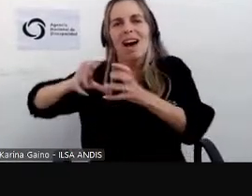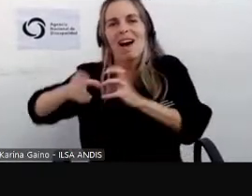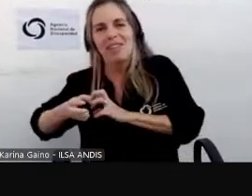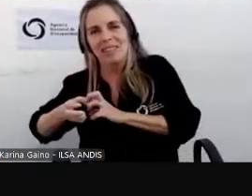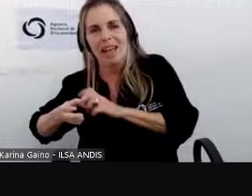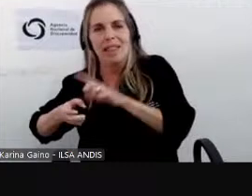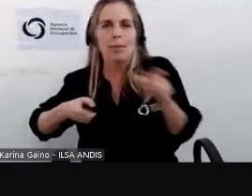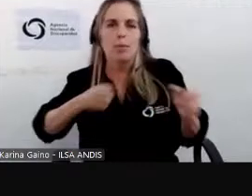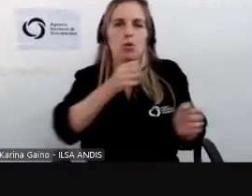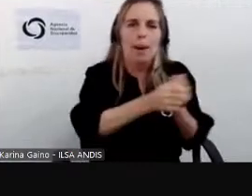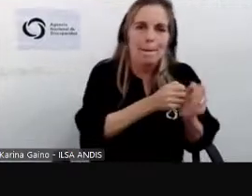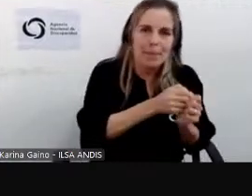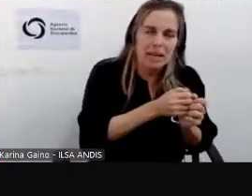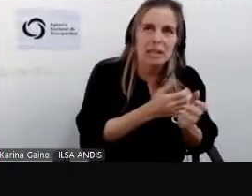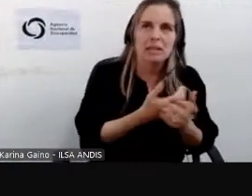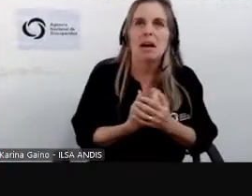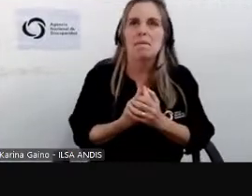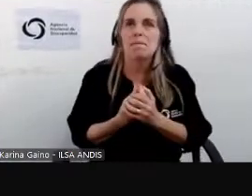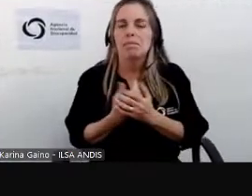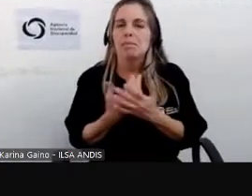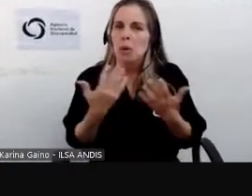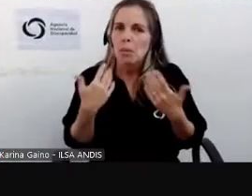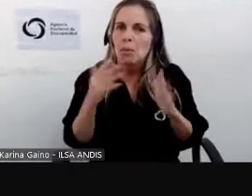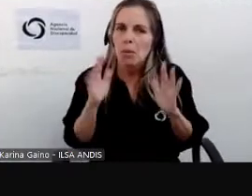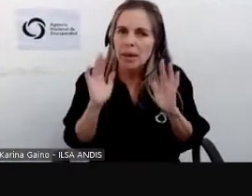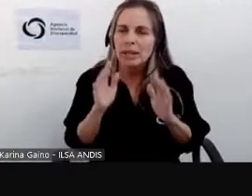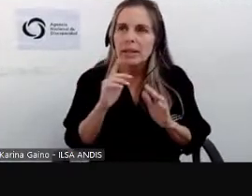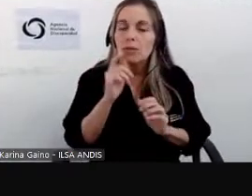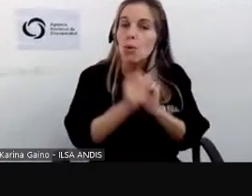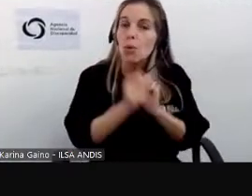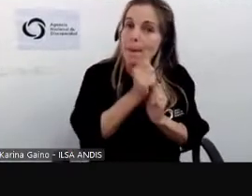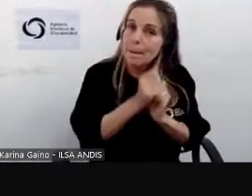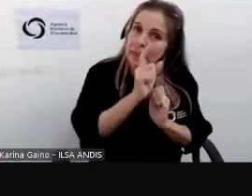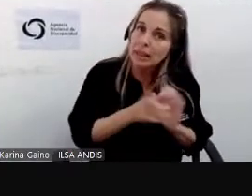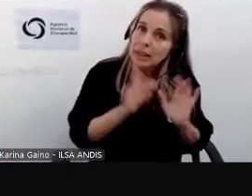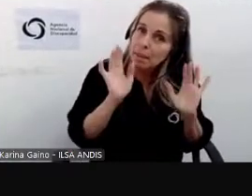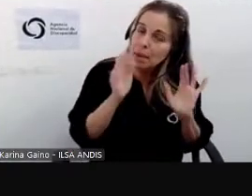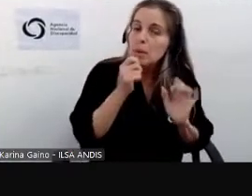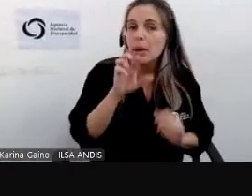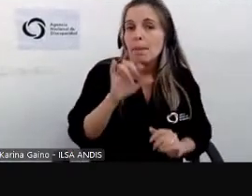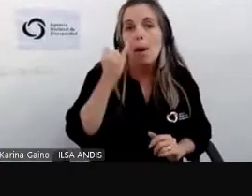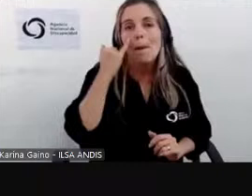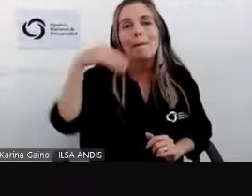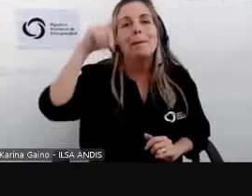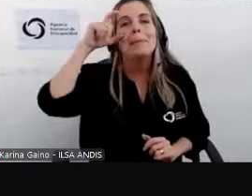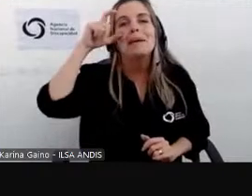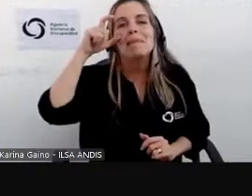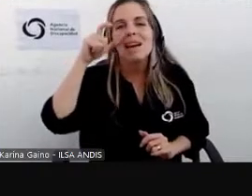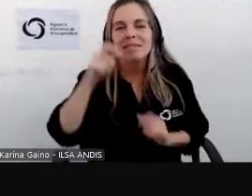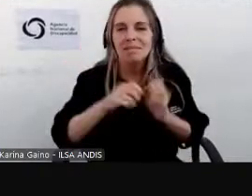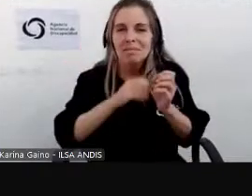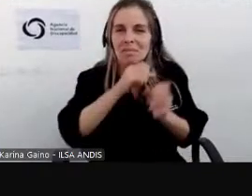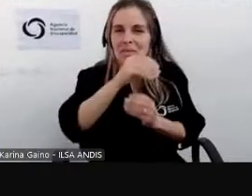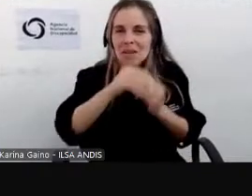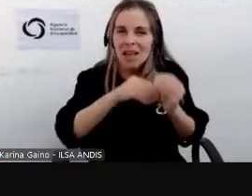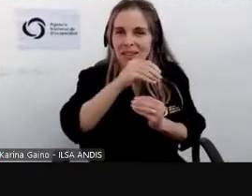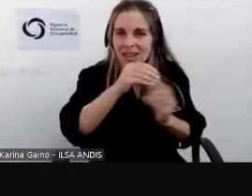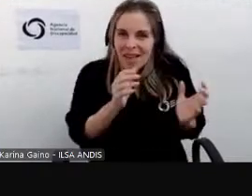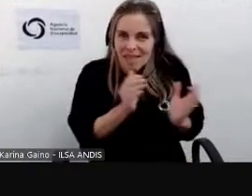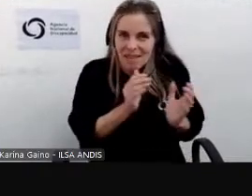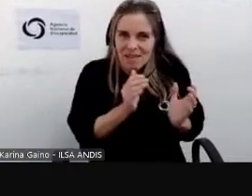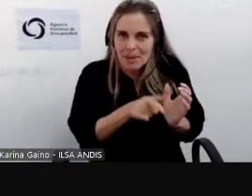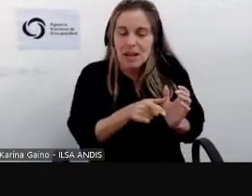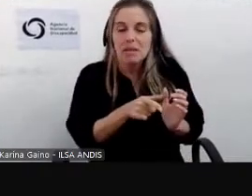affected by the operations of a company. Can also be a company or an SME that